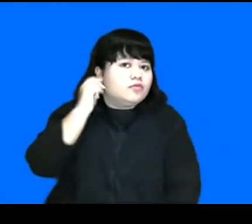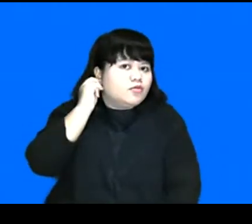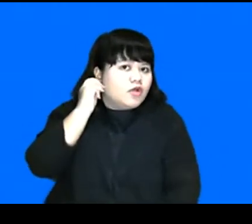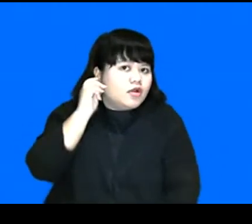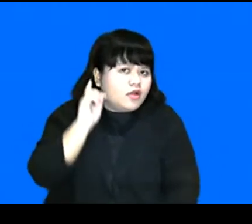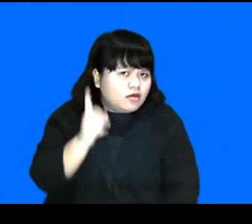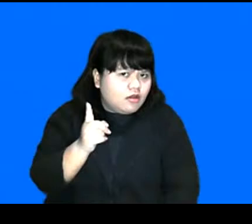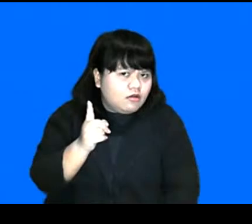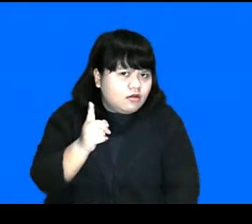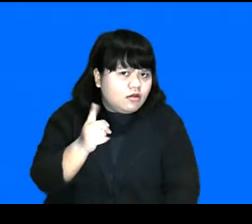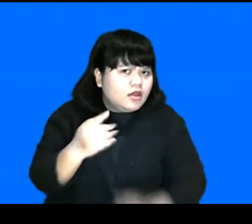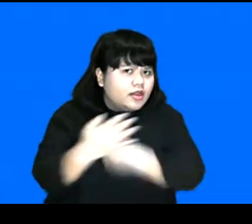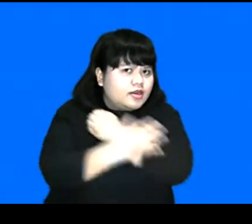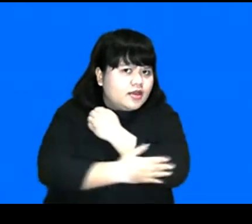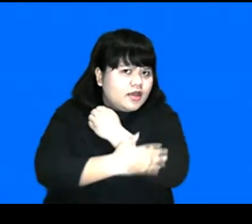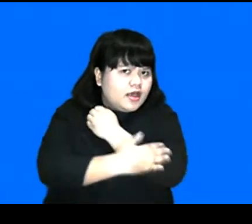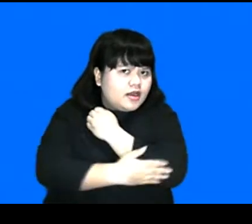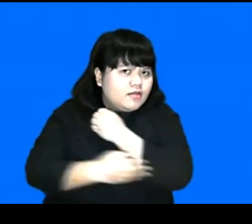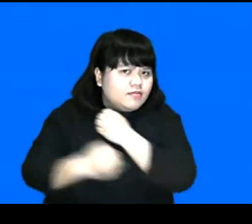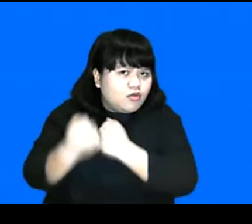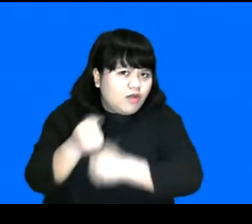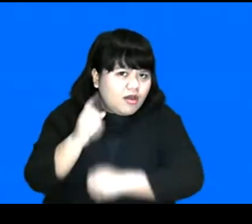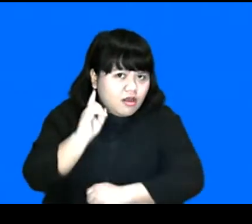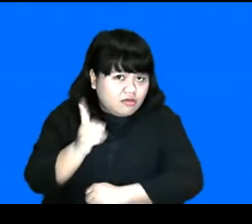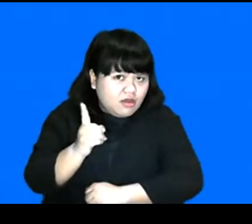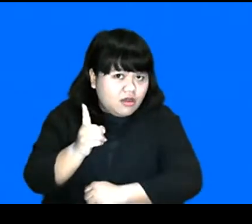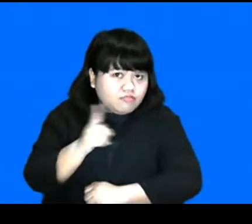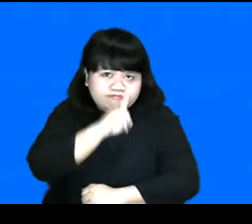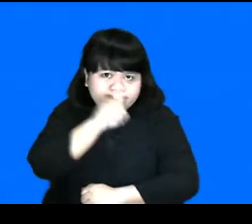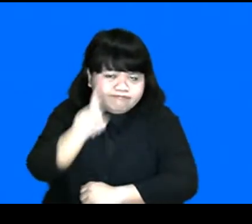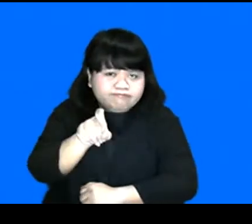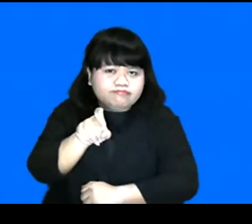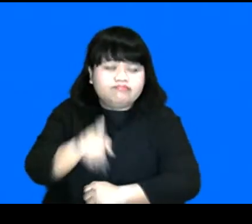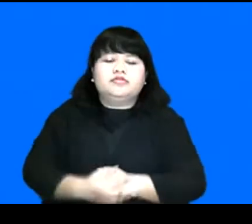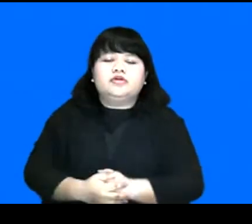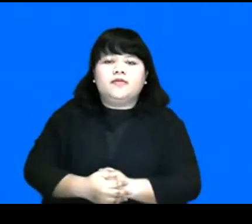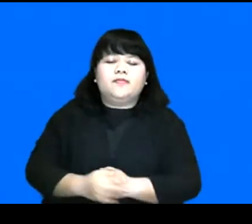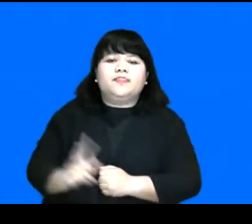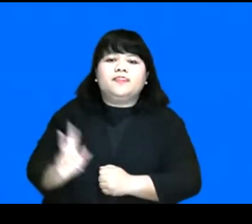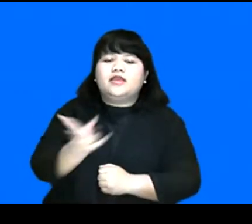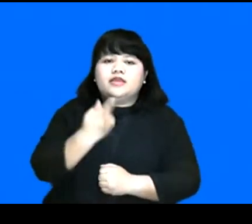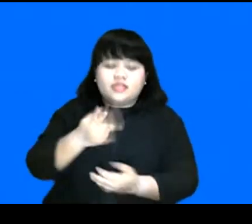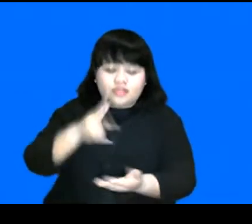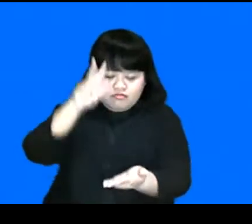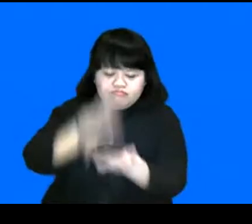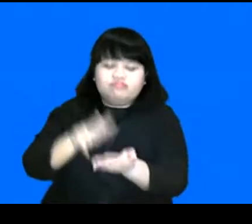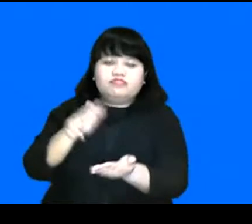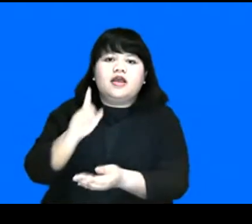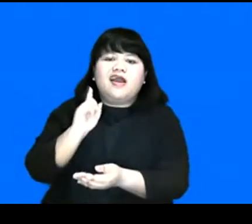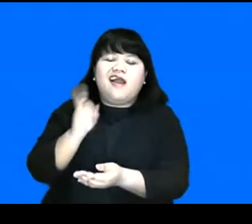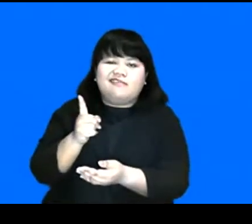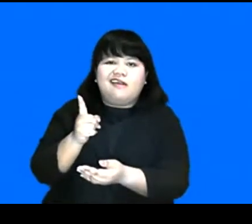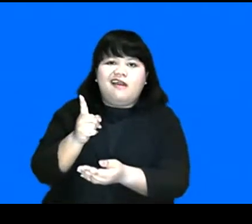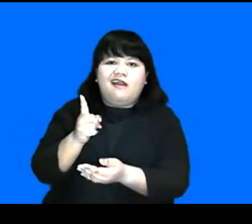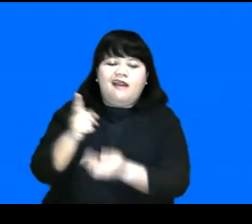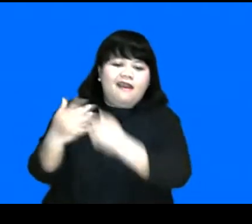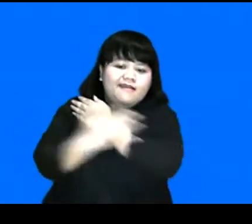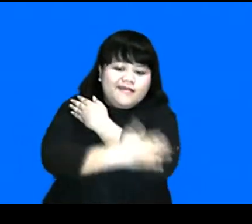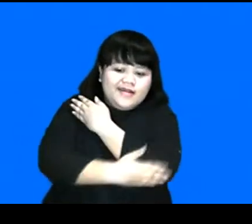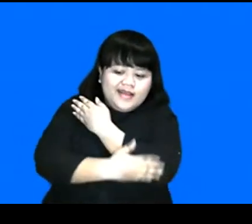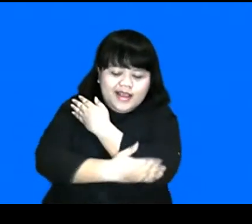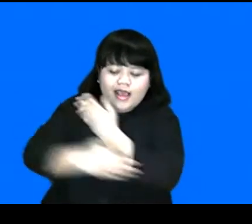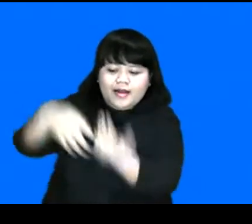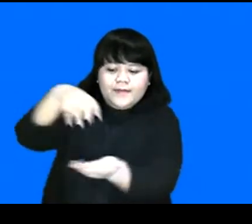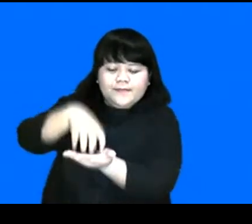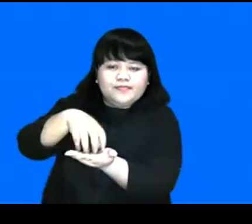So if we decide that our starting block is that there's no country for women, then we know that it can